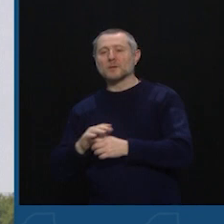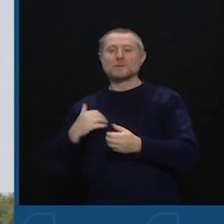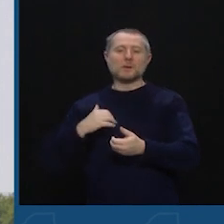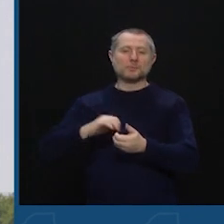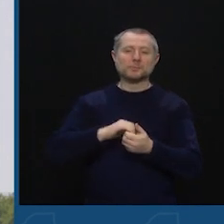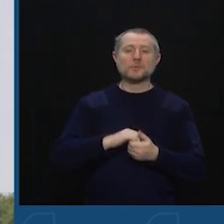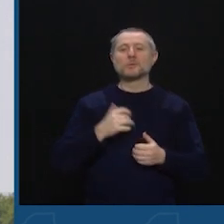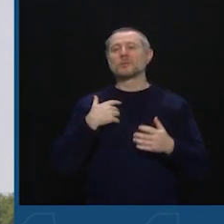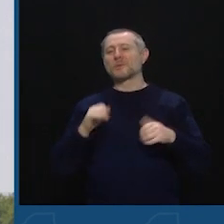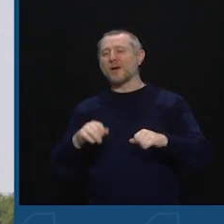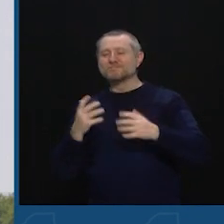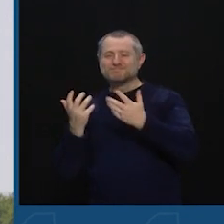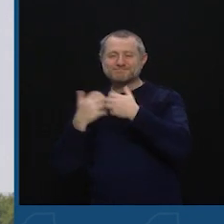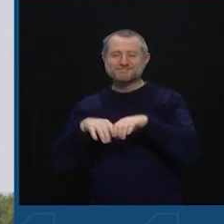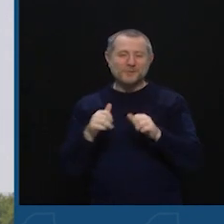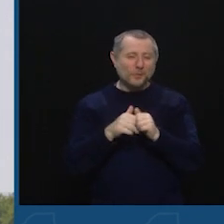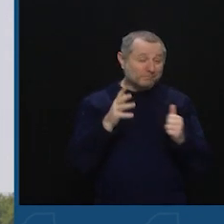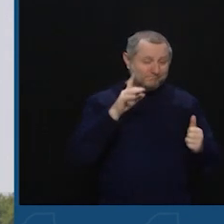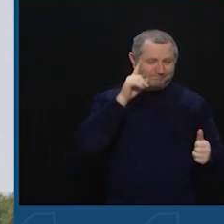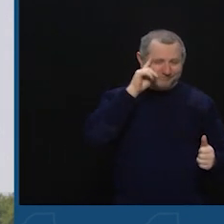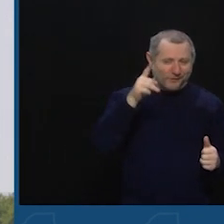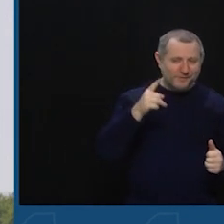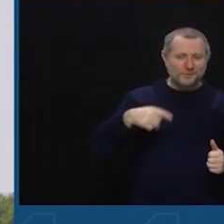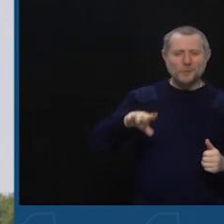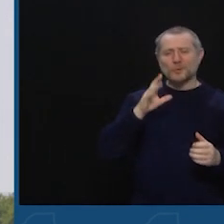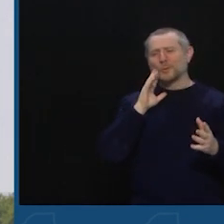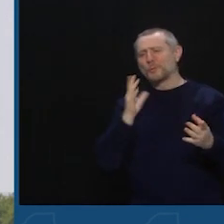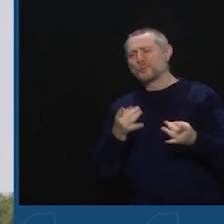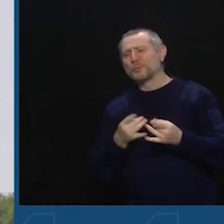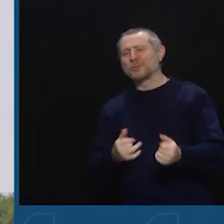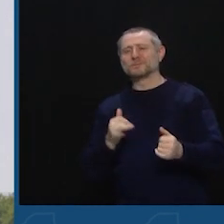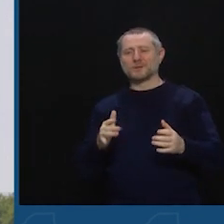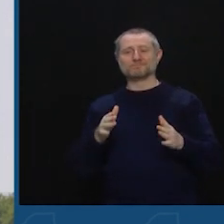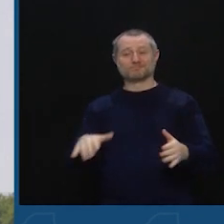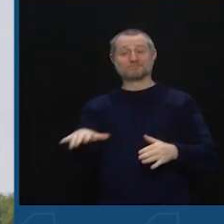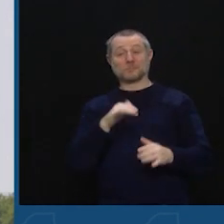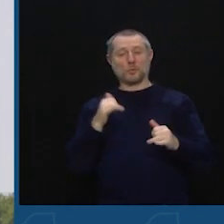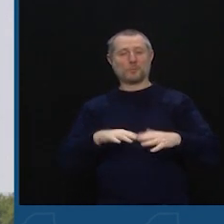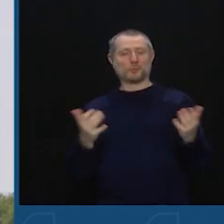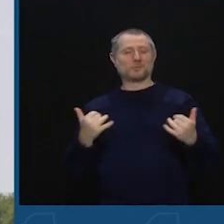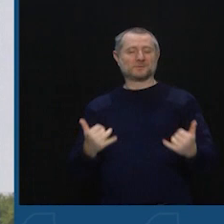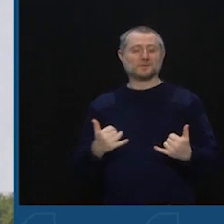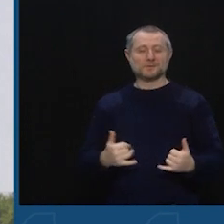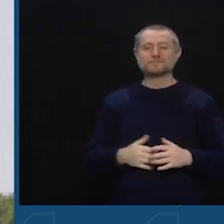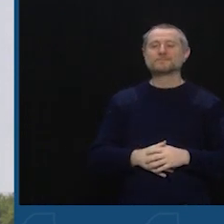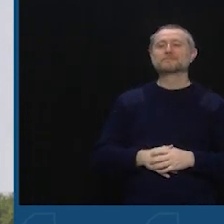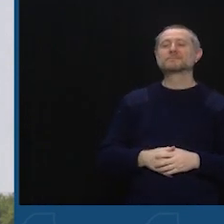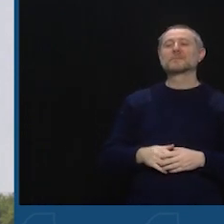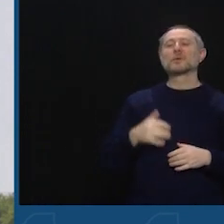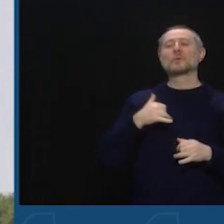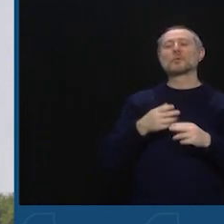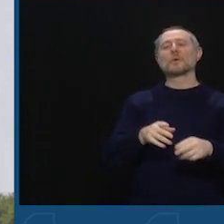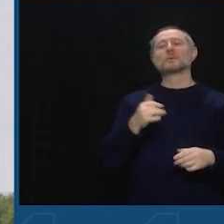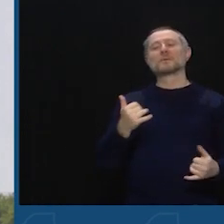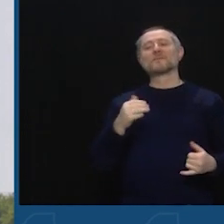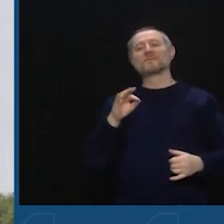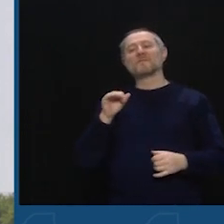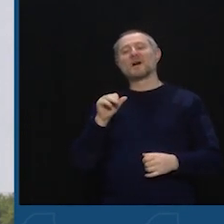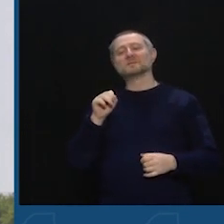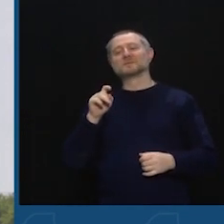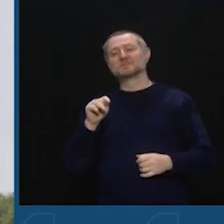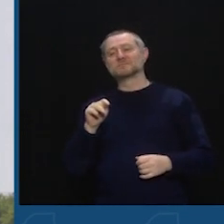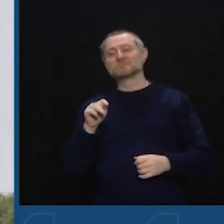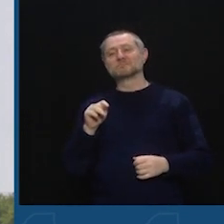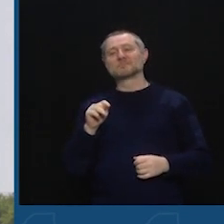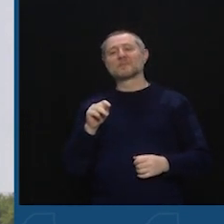in a really smart, strategic way. So that is available today. We're calling this the FAST, Focused Attraction of Shovel-Ready